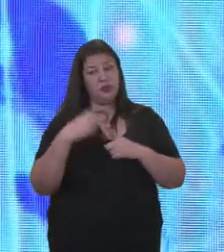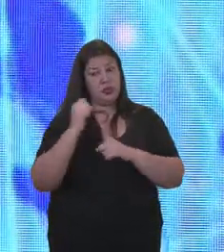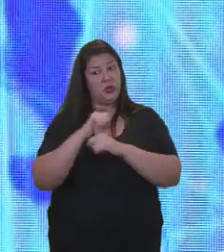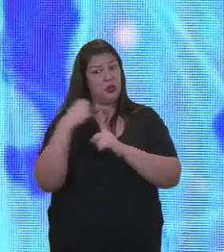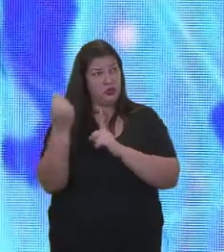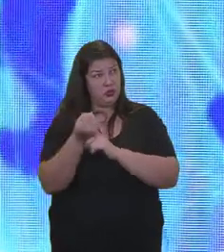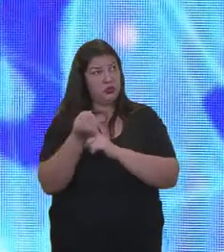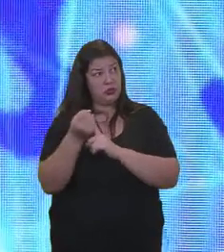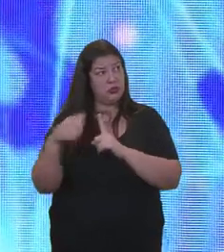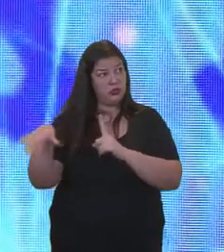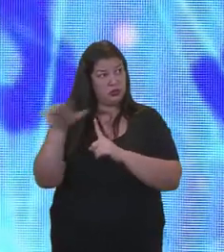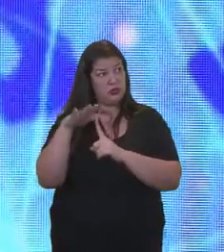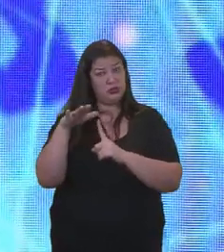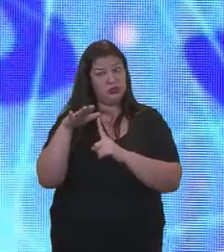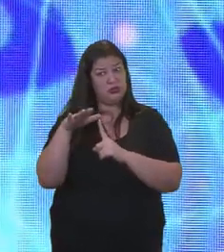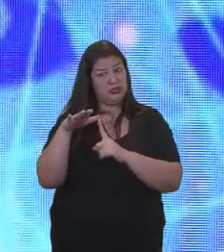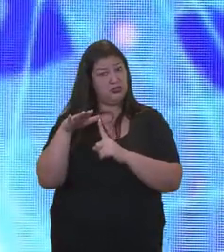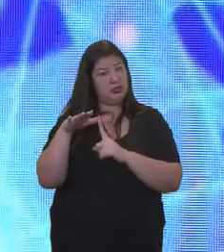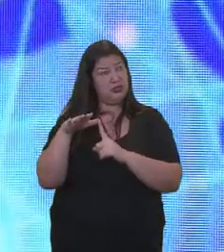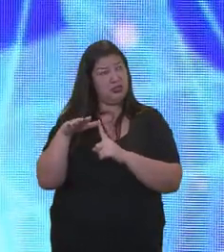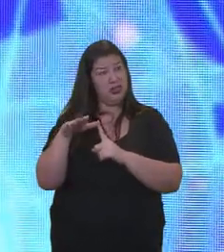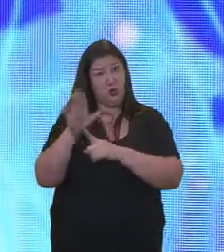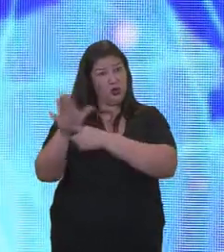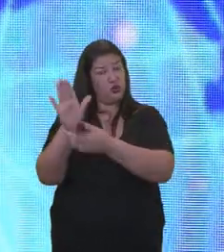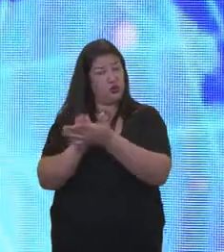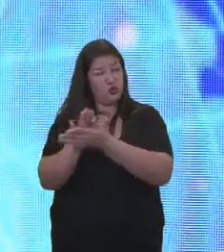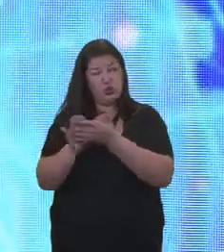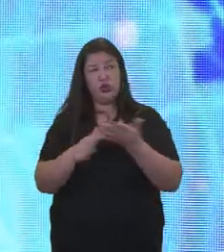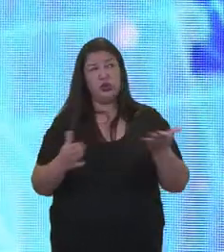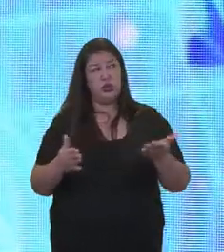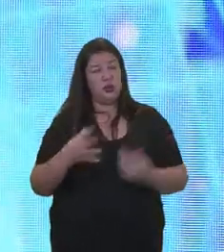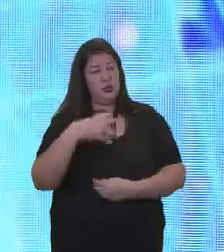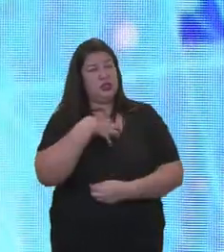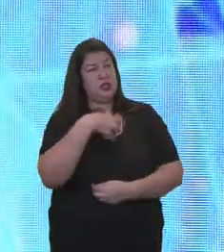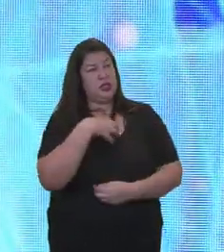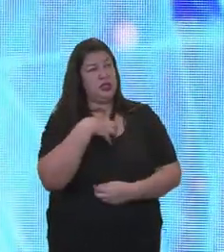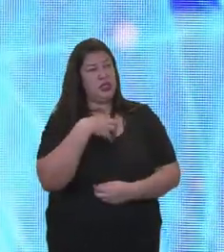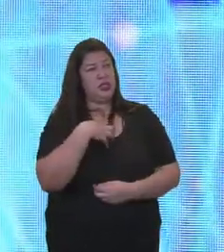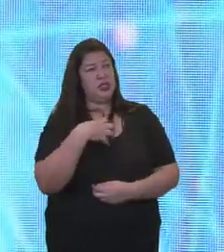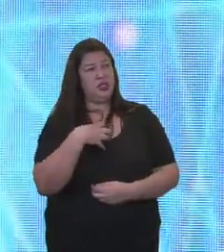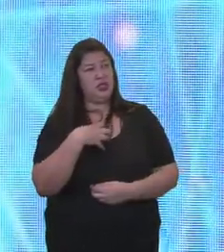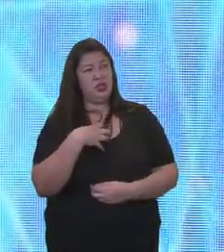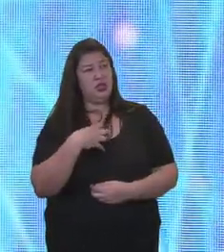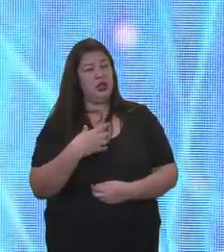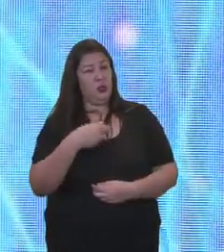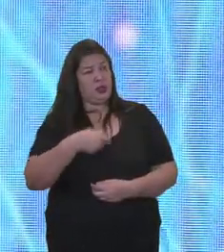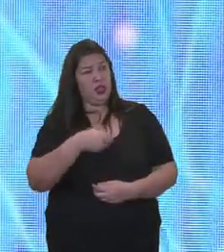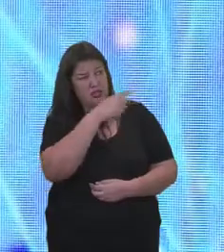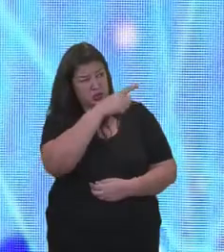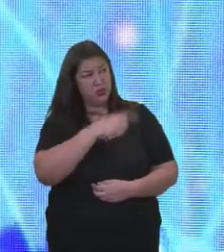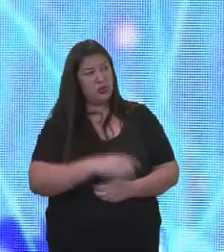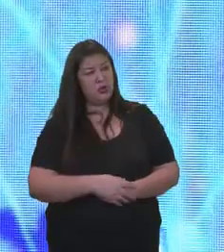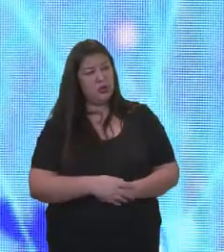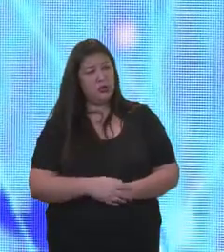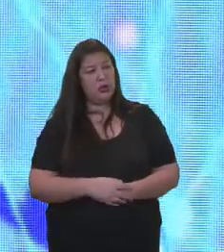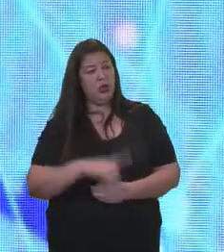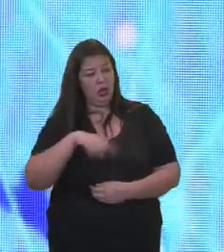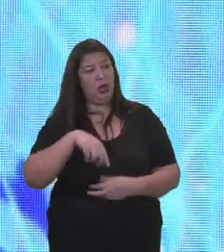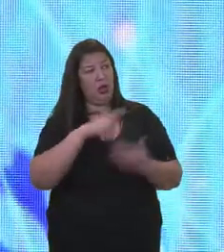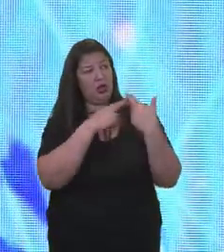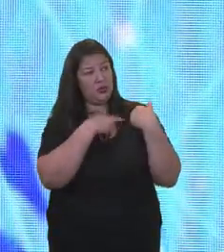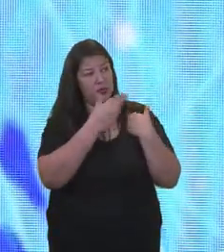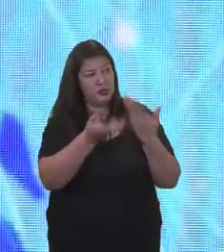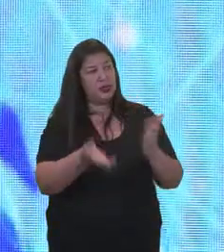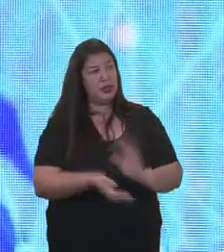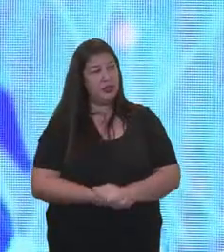There's a society that conditioned him to that. So you cannot feel too much of doing that.